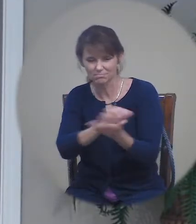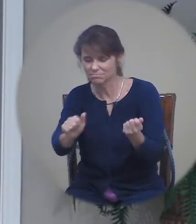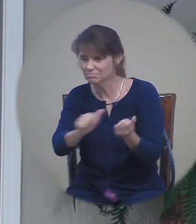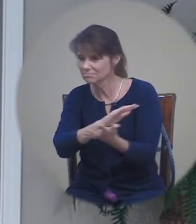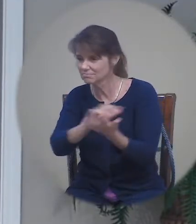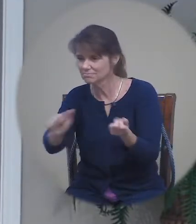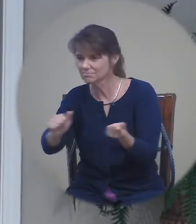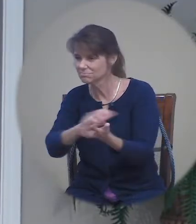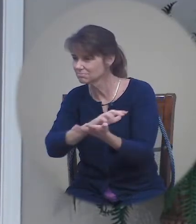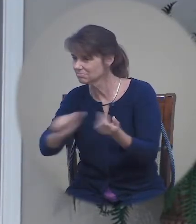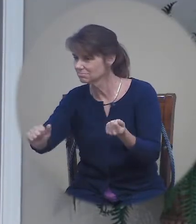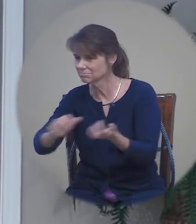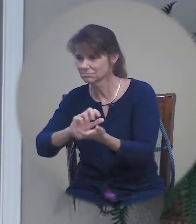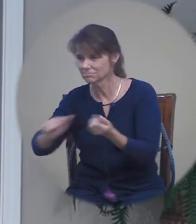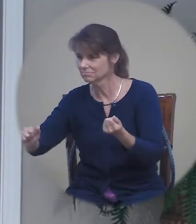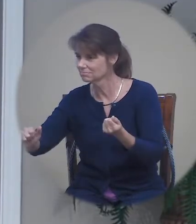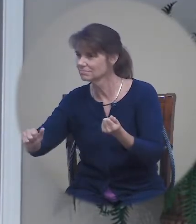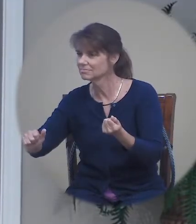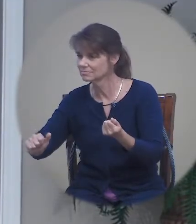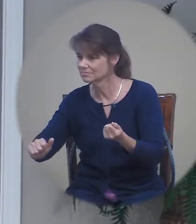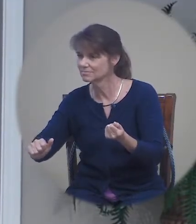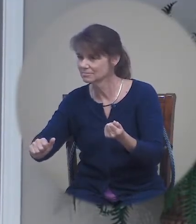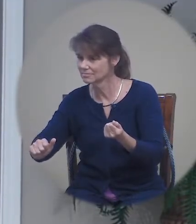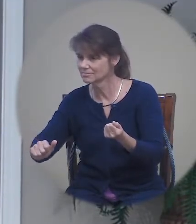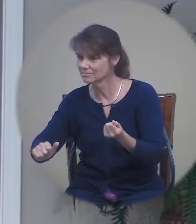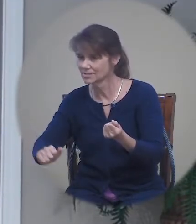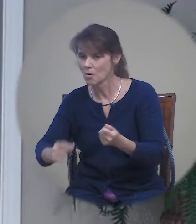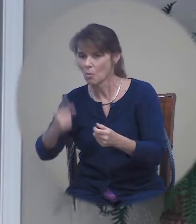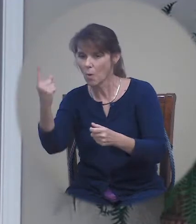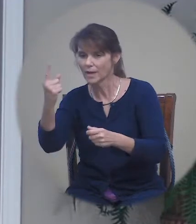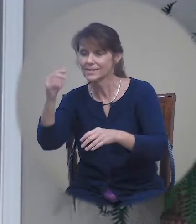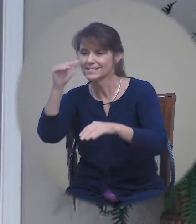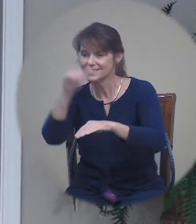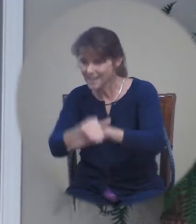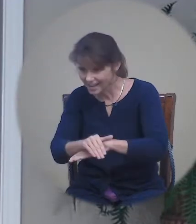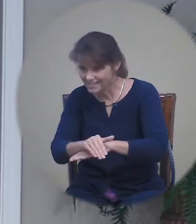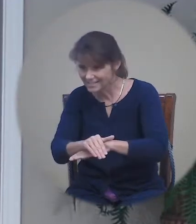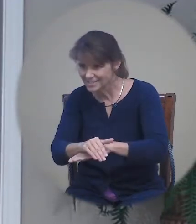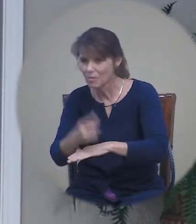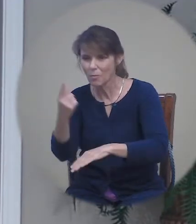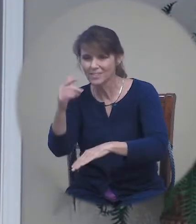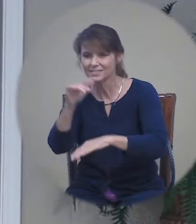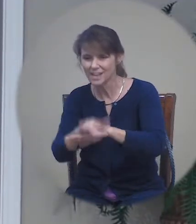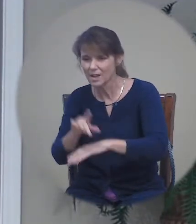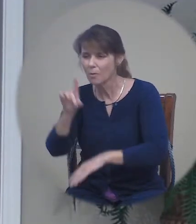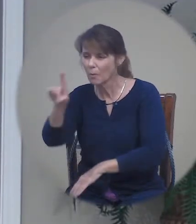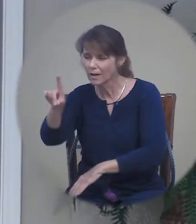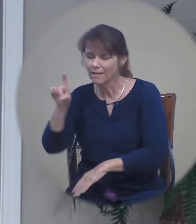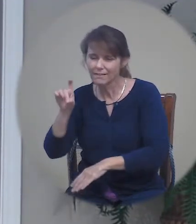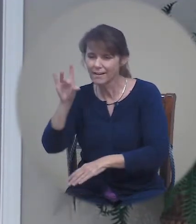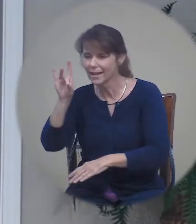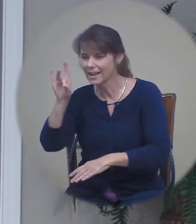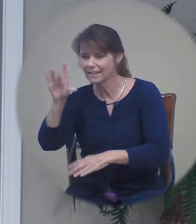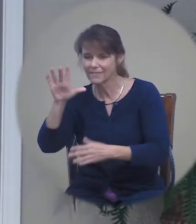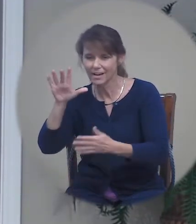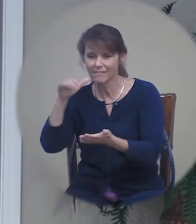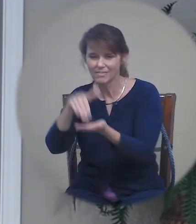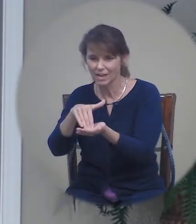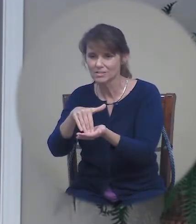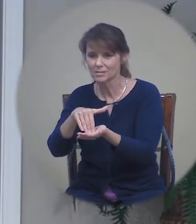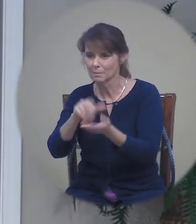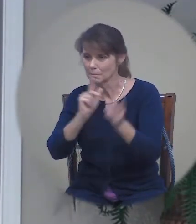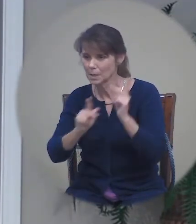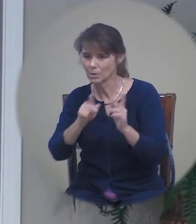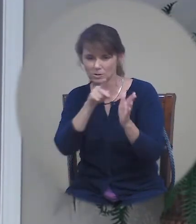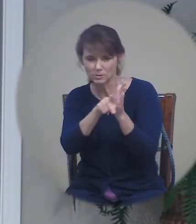But the inspired record says that in a single night, 185,000 were struck down. And the army